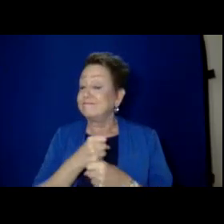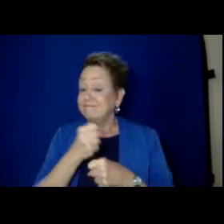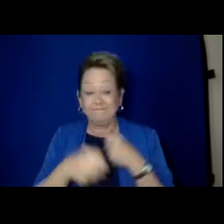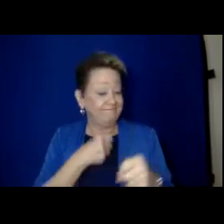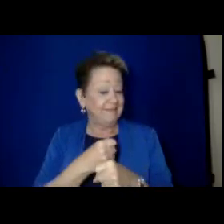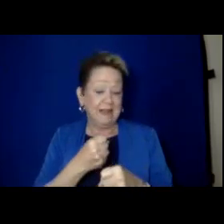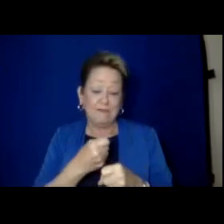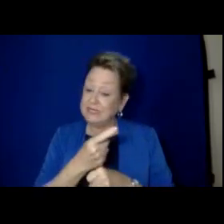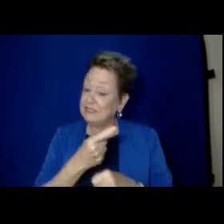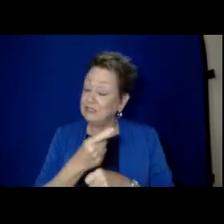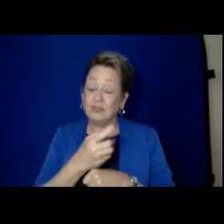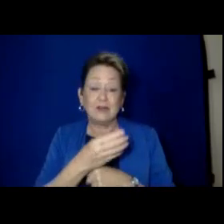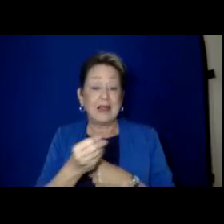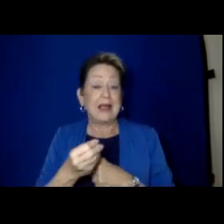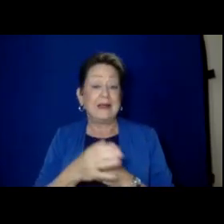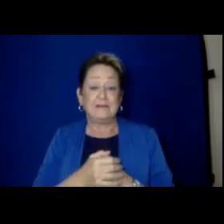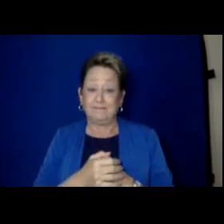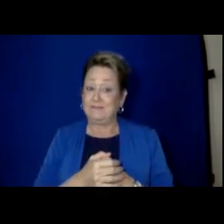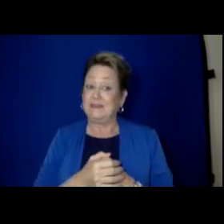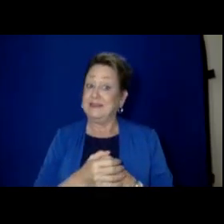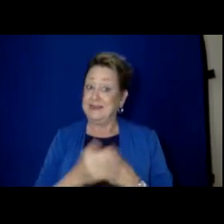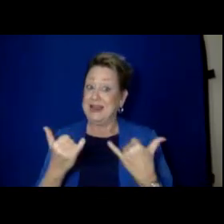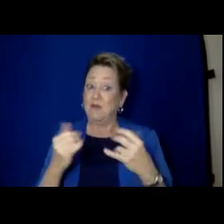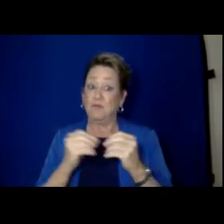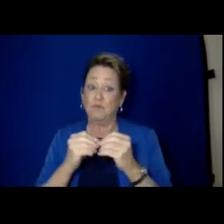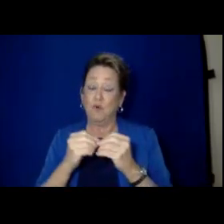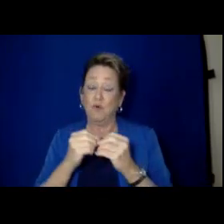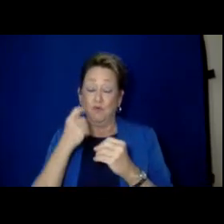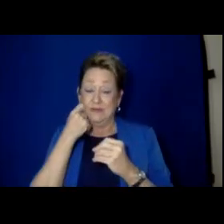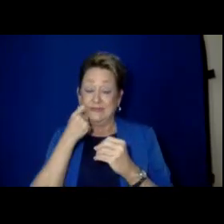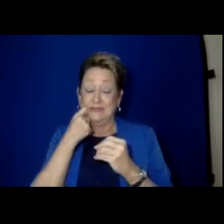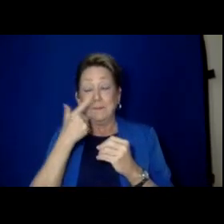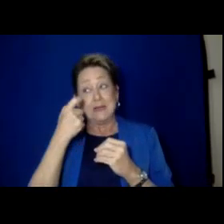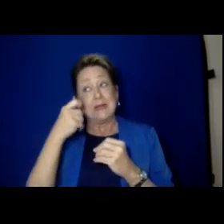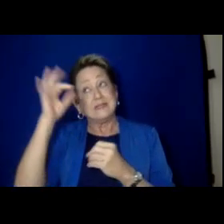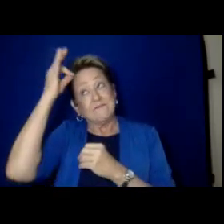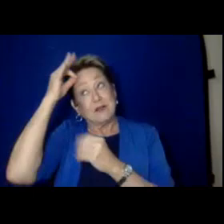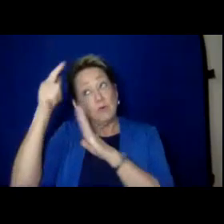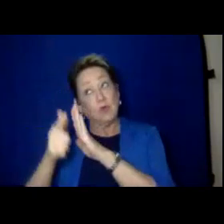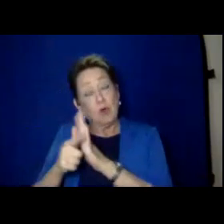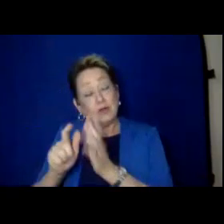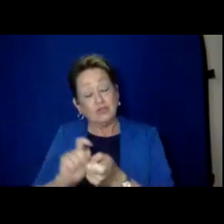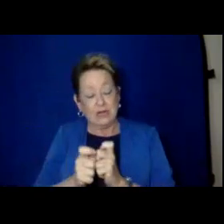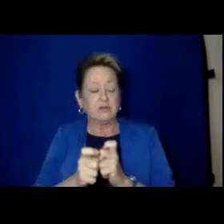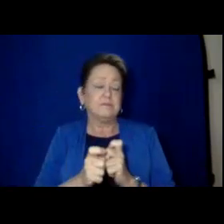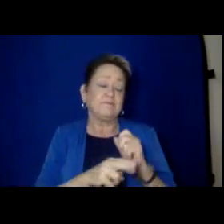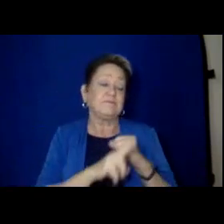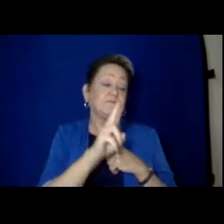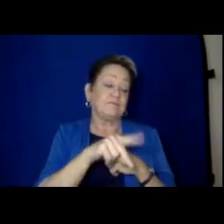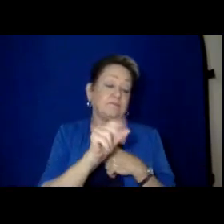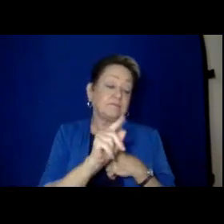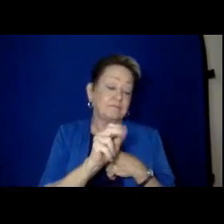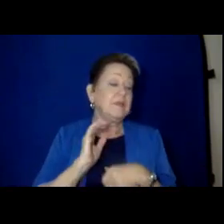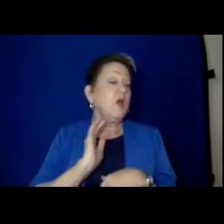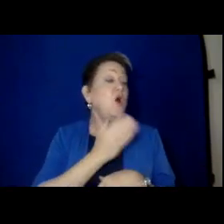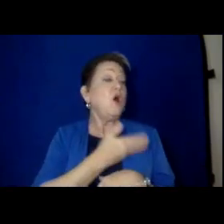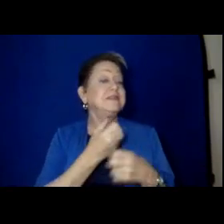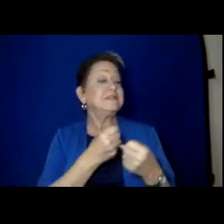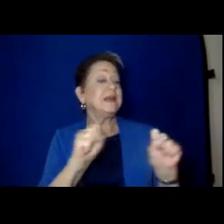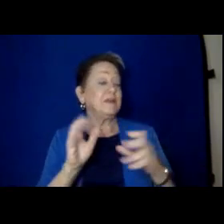and have become much more voluminous in recent years with some changes to federal law, updates to our public transit agency safety